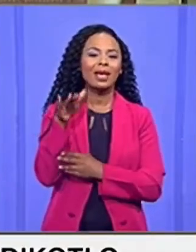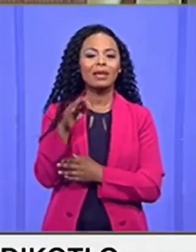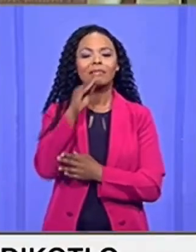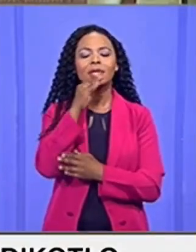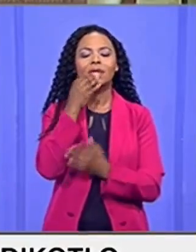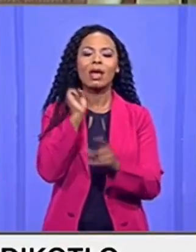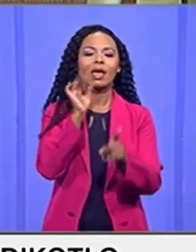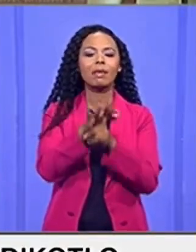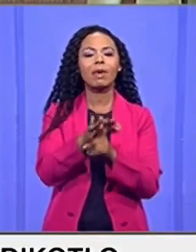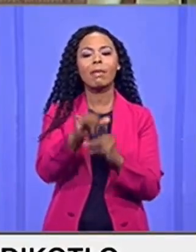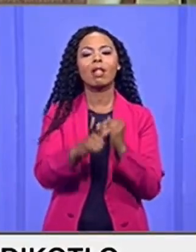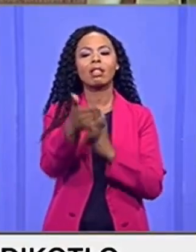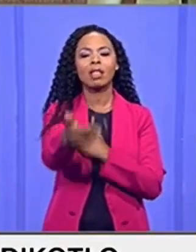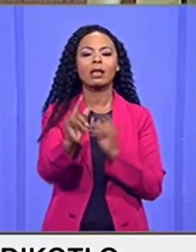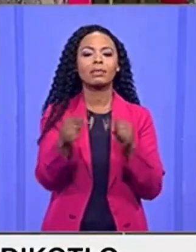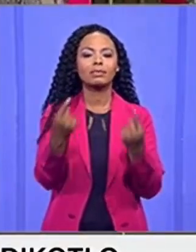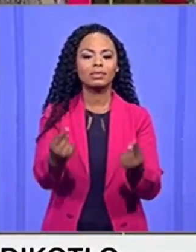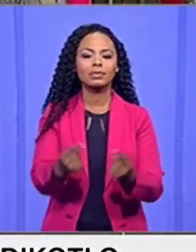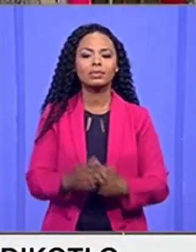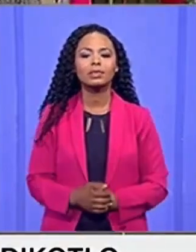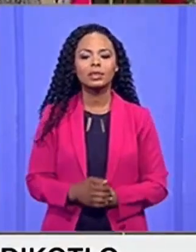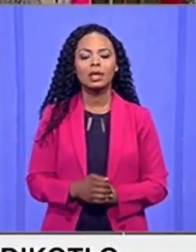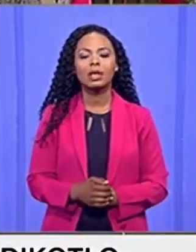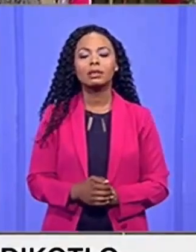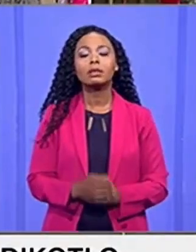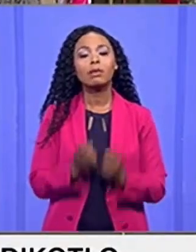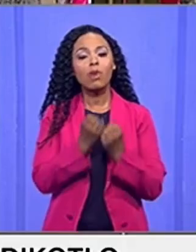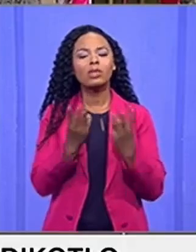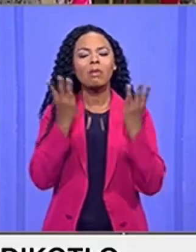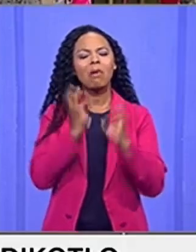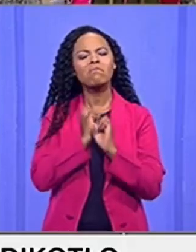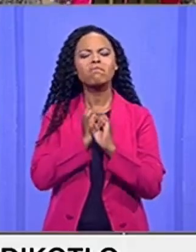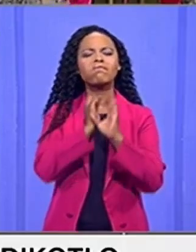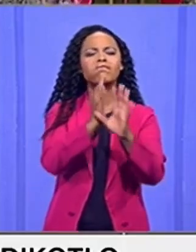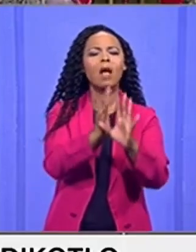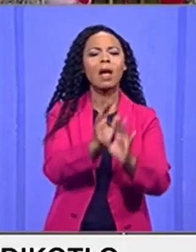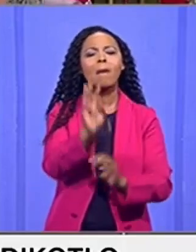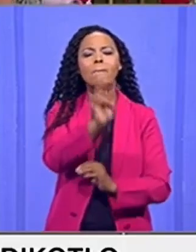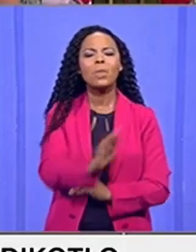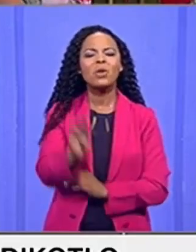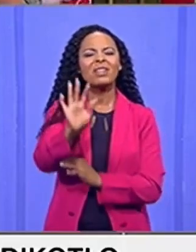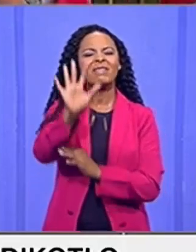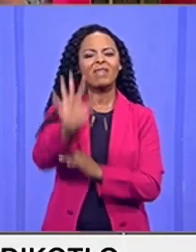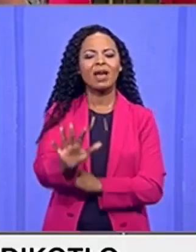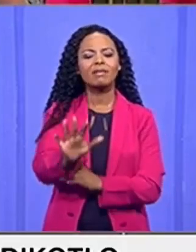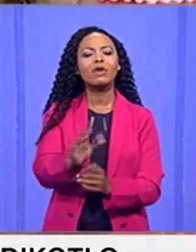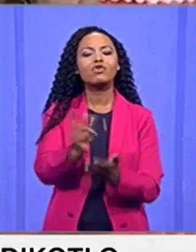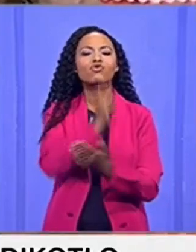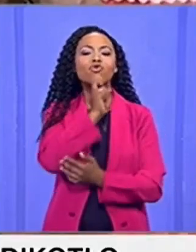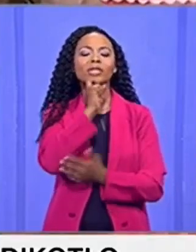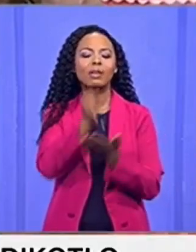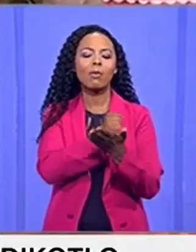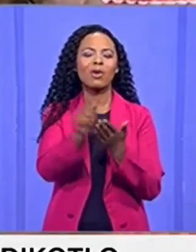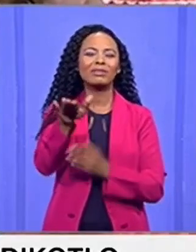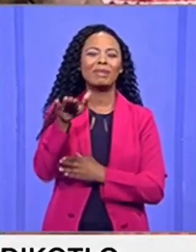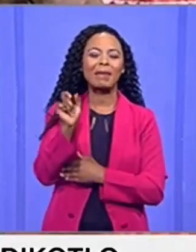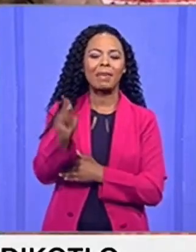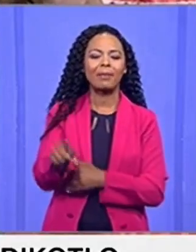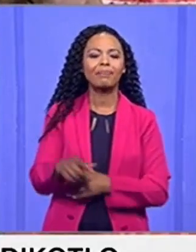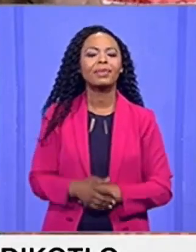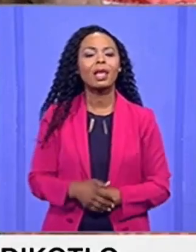mo kgweding e latelang. Baamogedi ba ba fetang dimilione di le 5 ba amogela madi a bone kwa Post Bank.